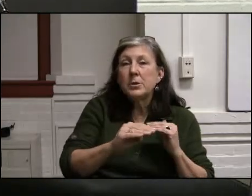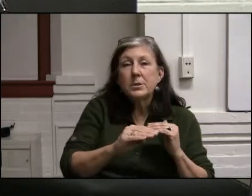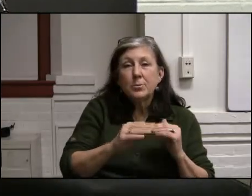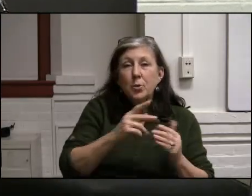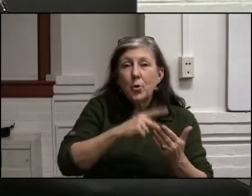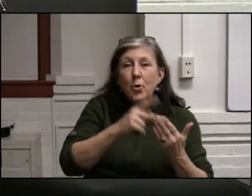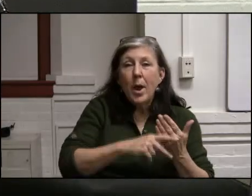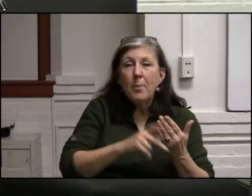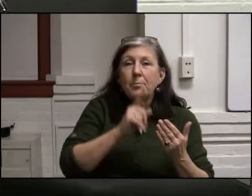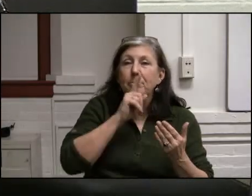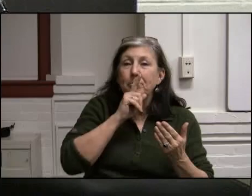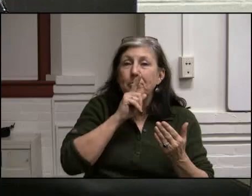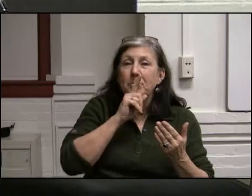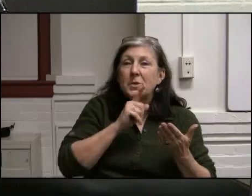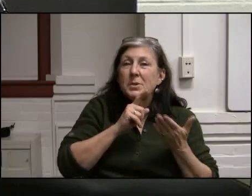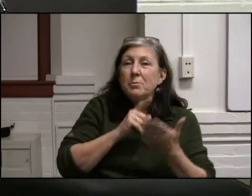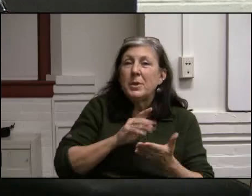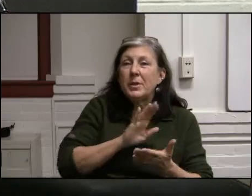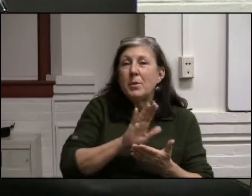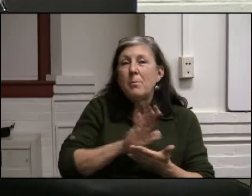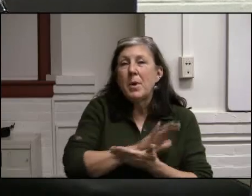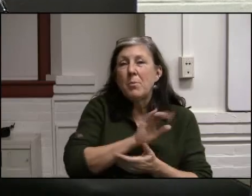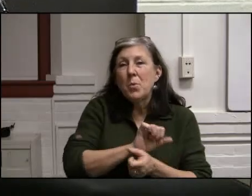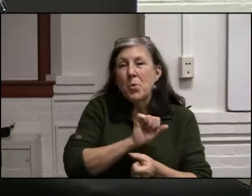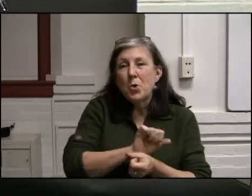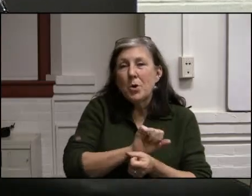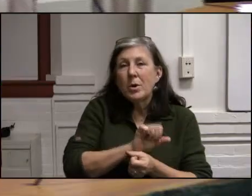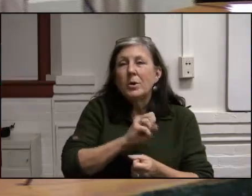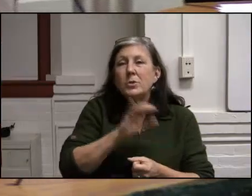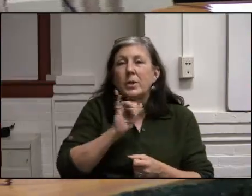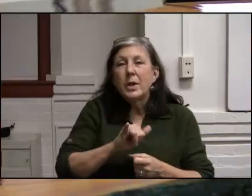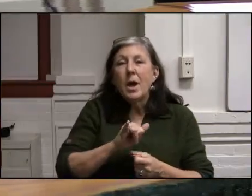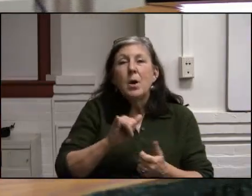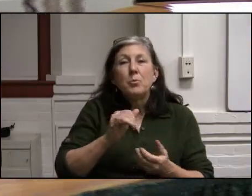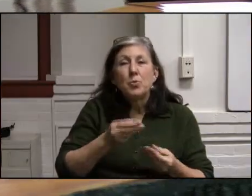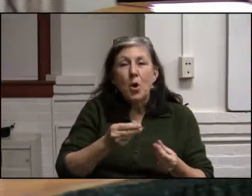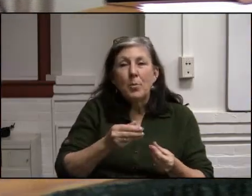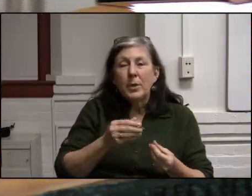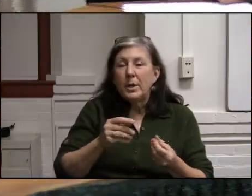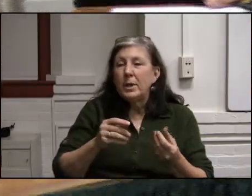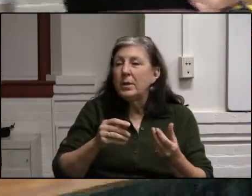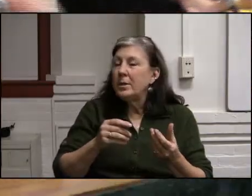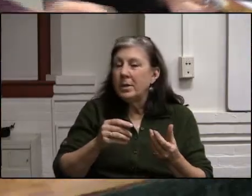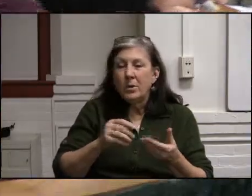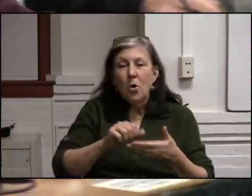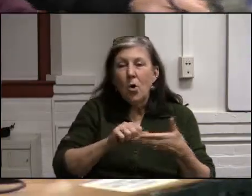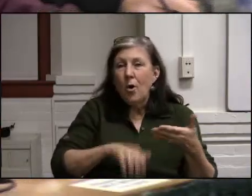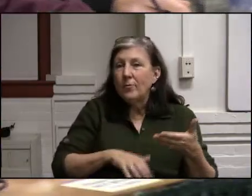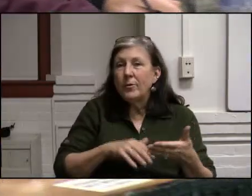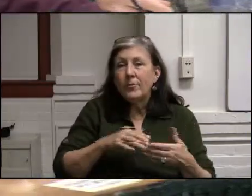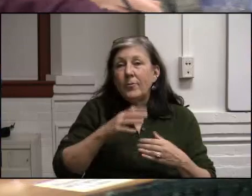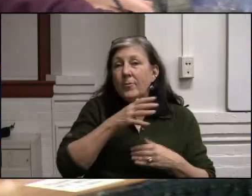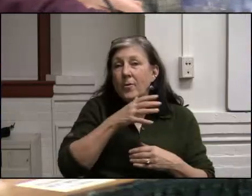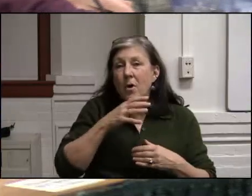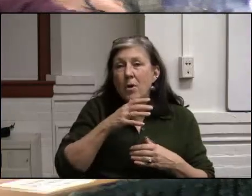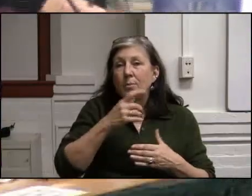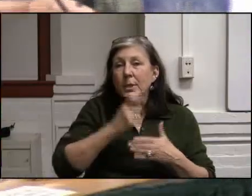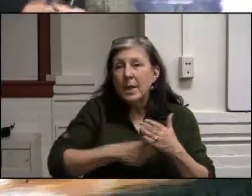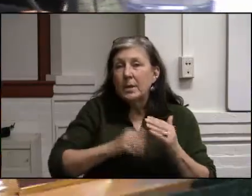submit the required paperwork, so the property has been removed from the farm tax stabilization